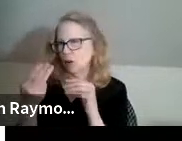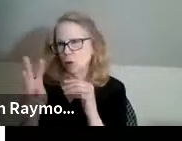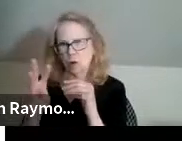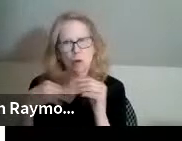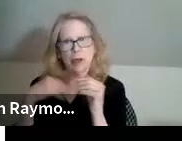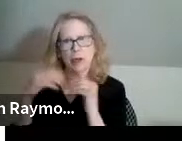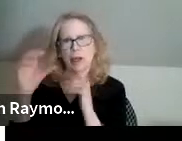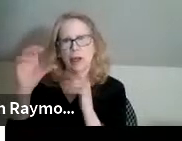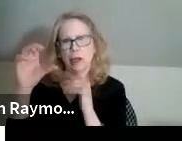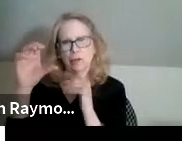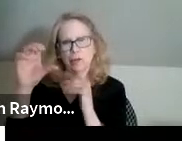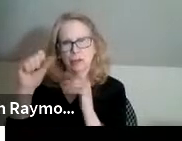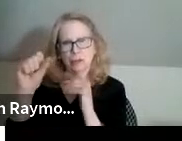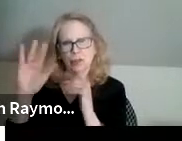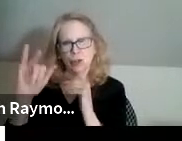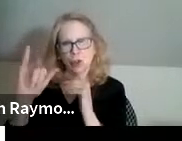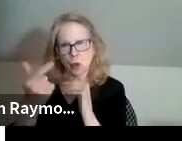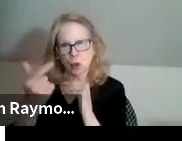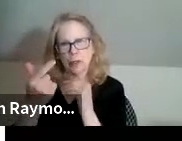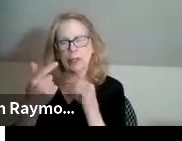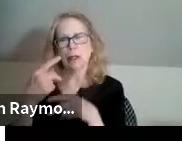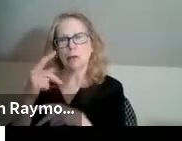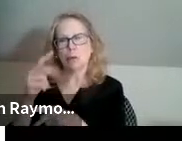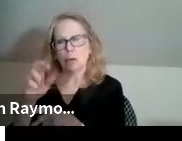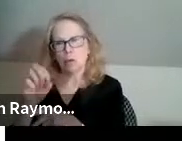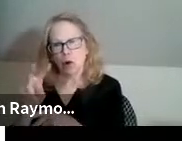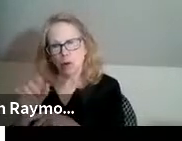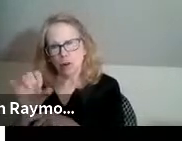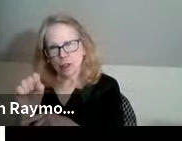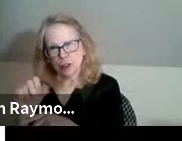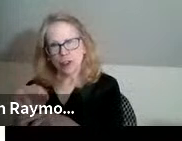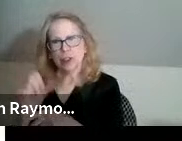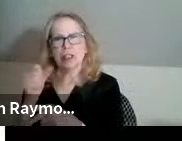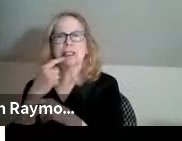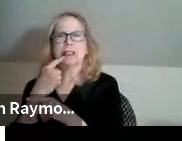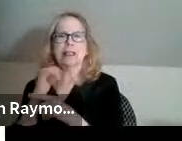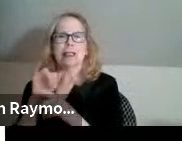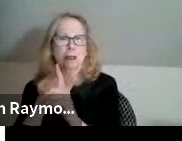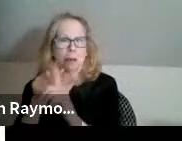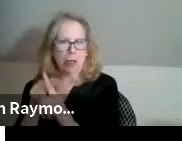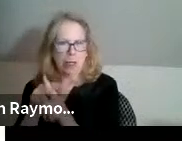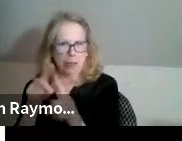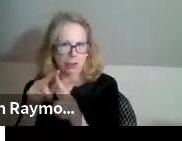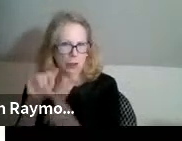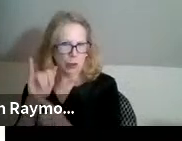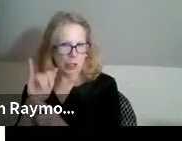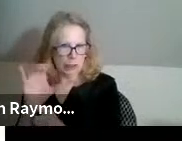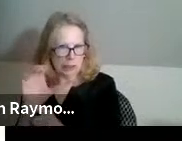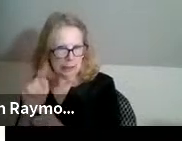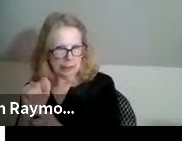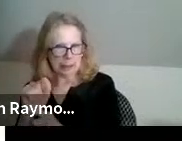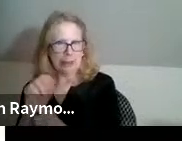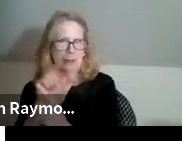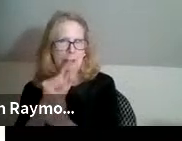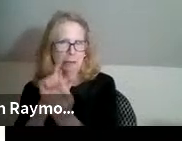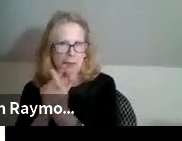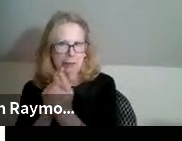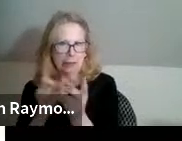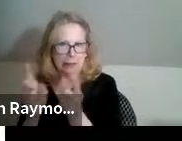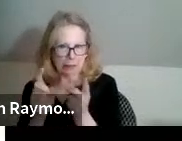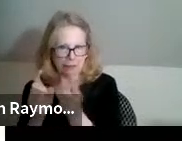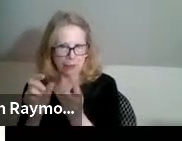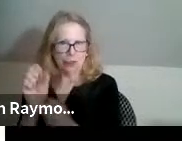scoping provisions. And the scoping provisions for software say that it applies to ICT that meets the definition